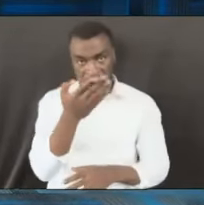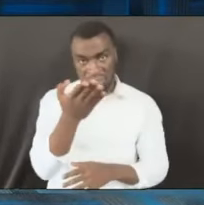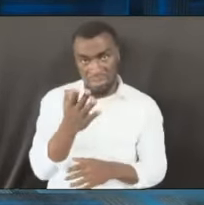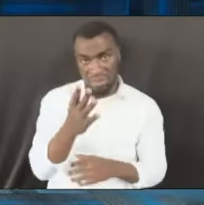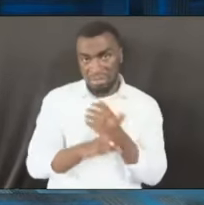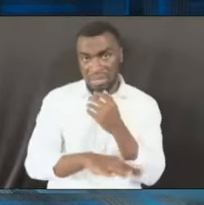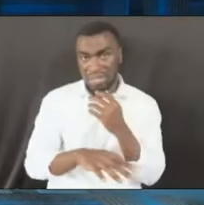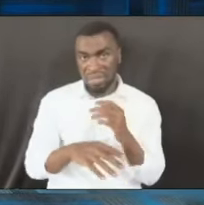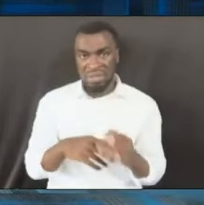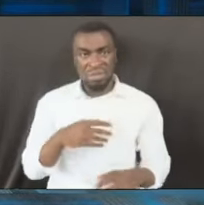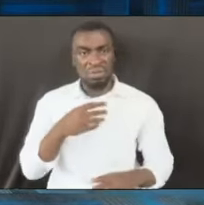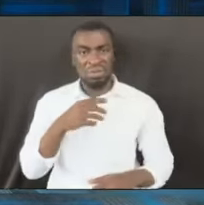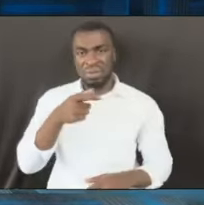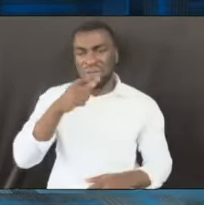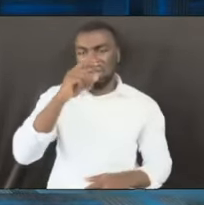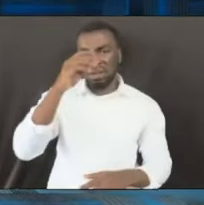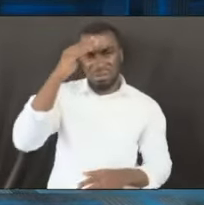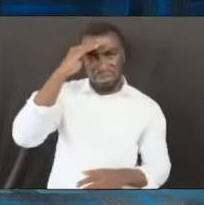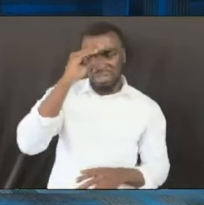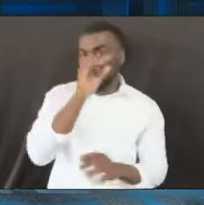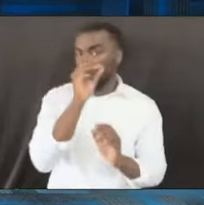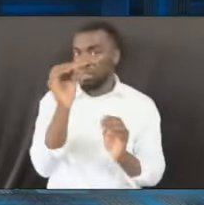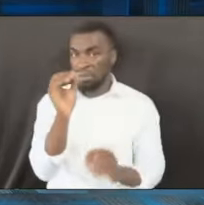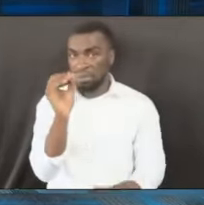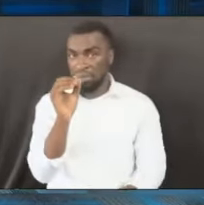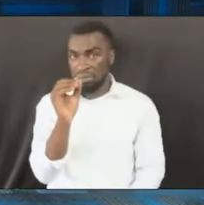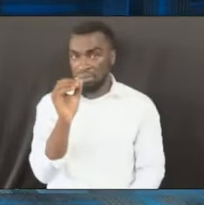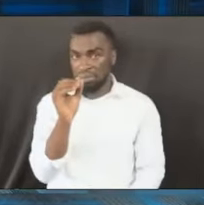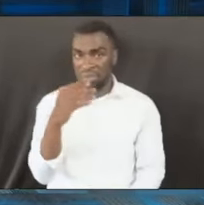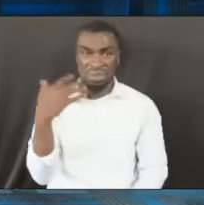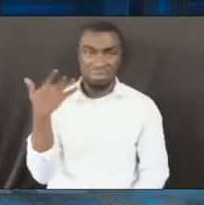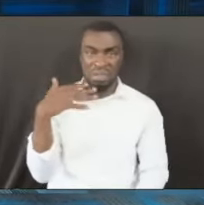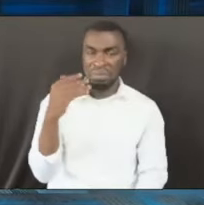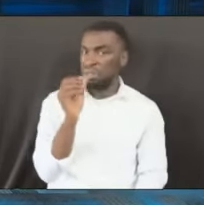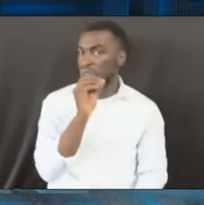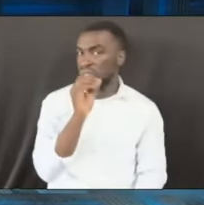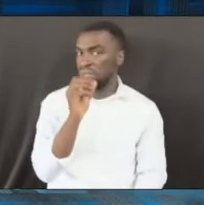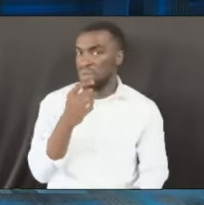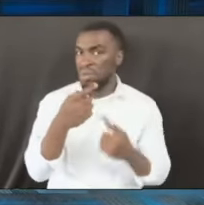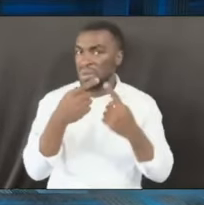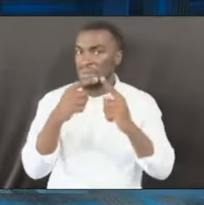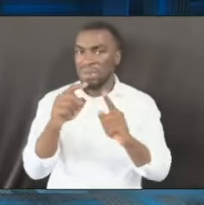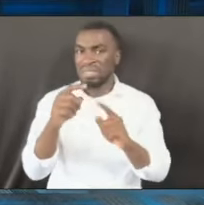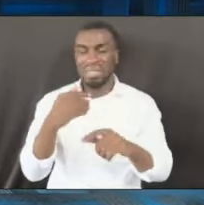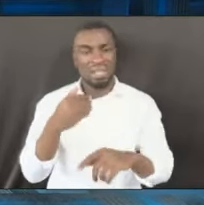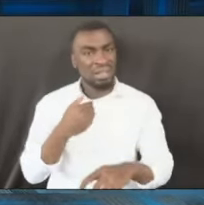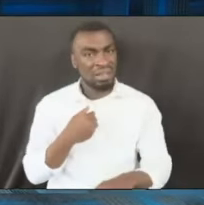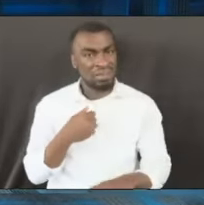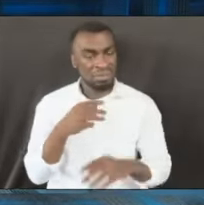not immoral. You are not a murderer. But you lack the missionary spirit.